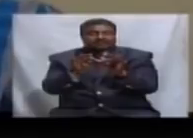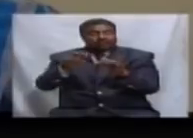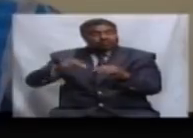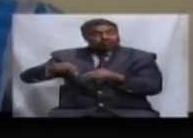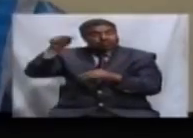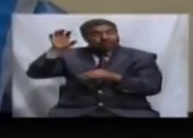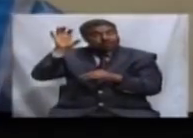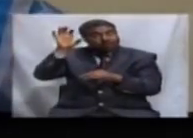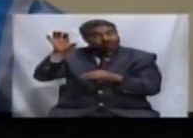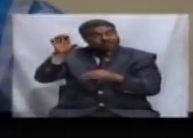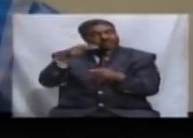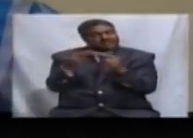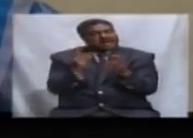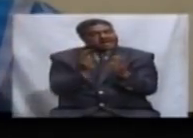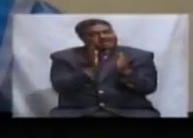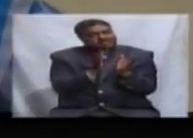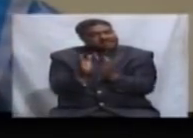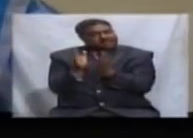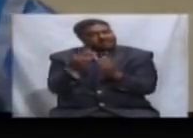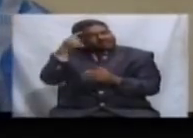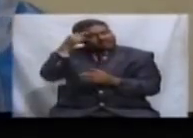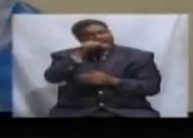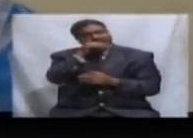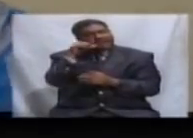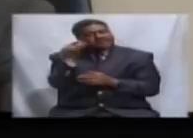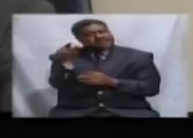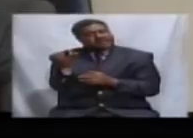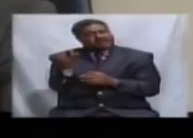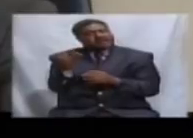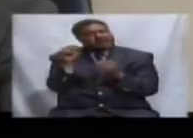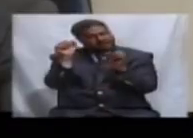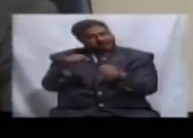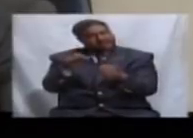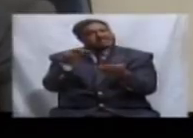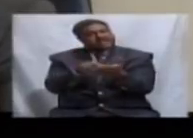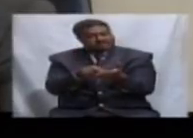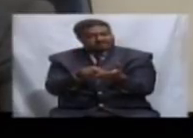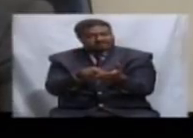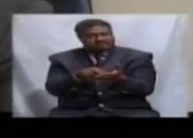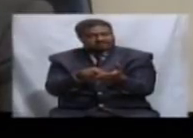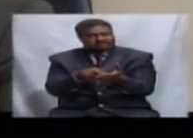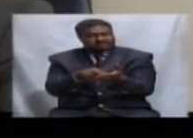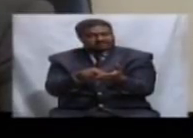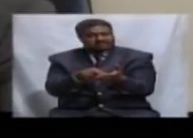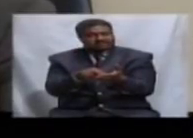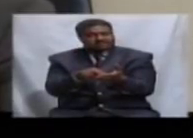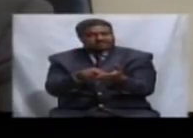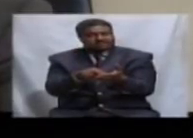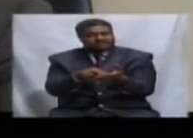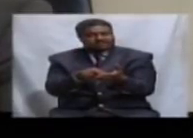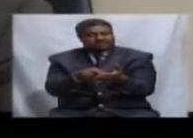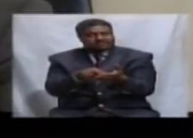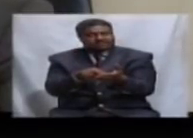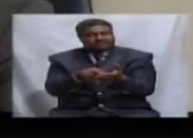is positioned for agriculture where we can create mass employment. We're saying we're going to go big in tourism. And that is